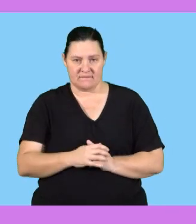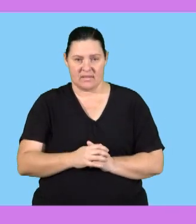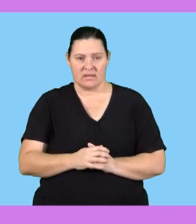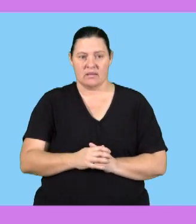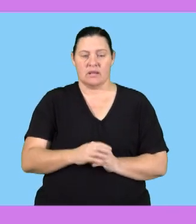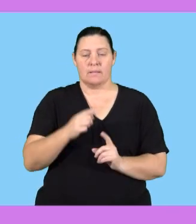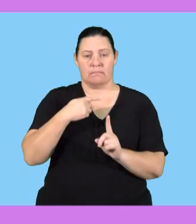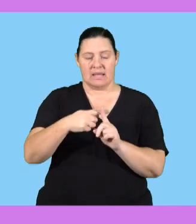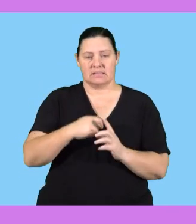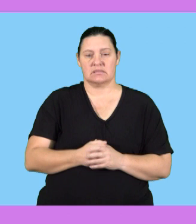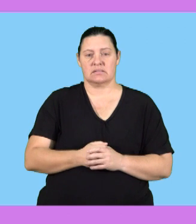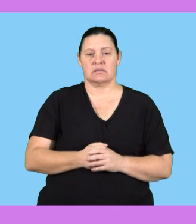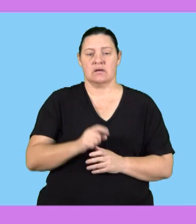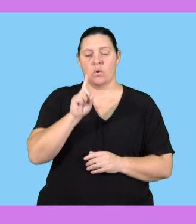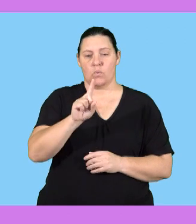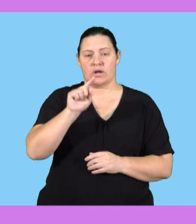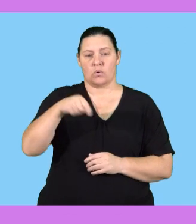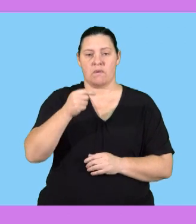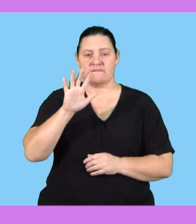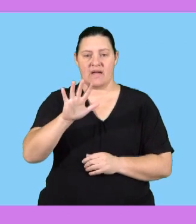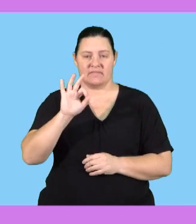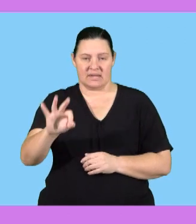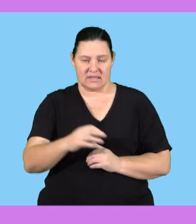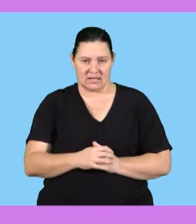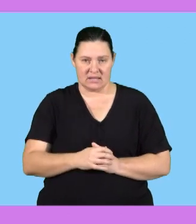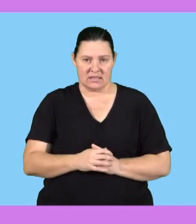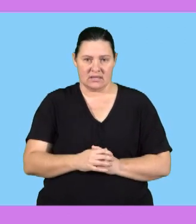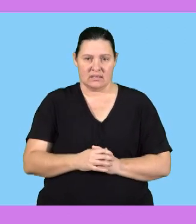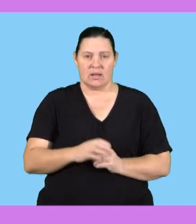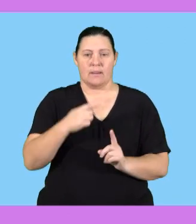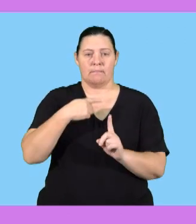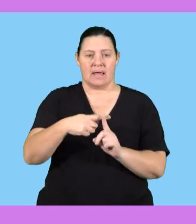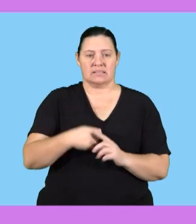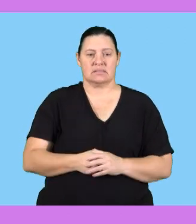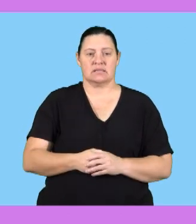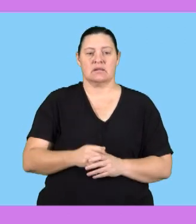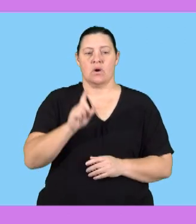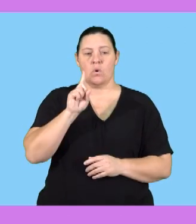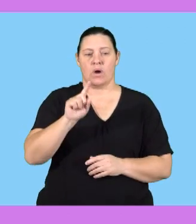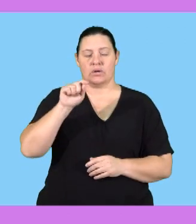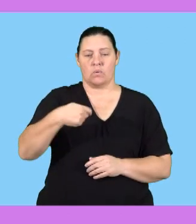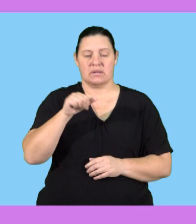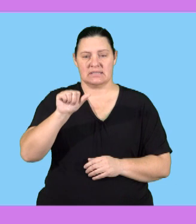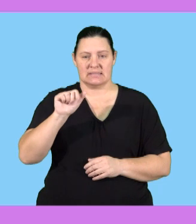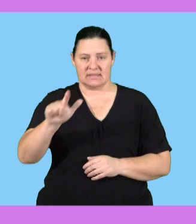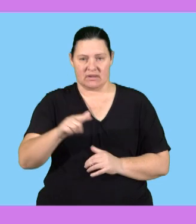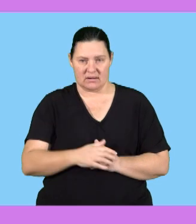1,55 plus my 1,53 plus my